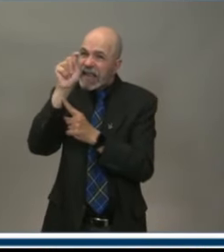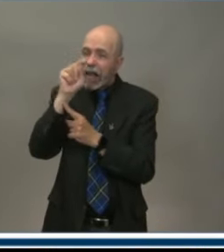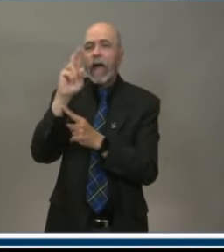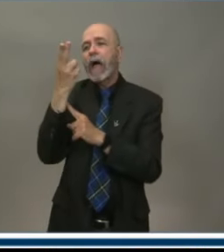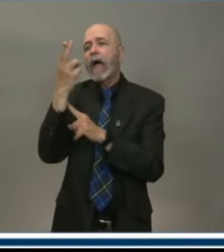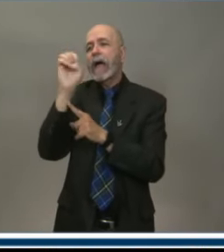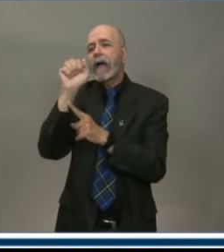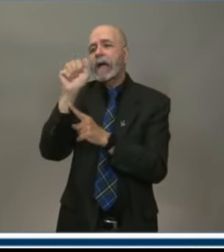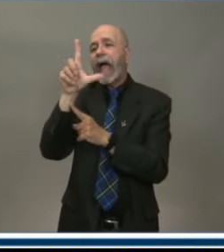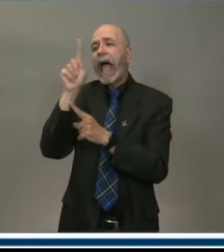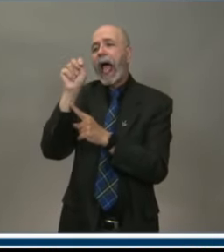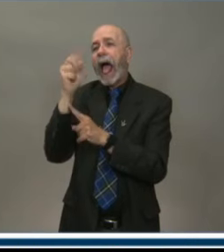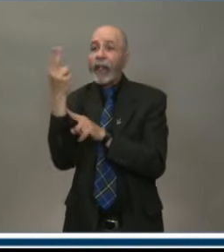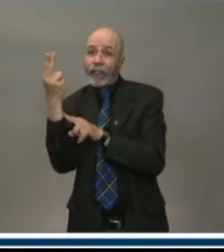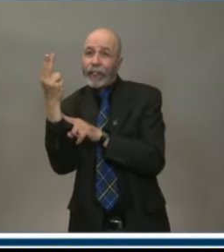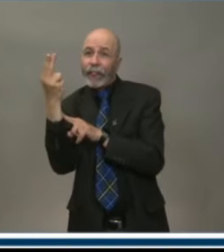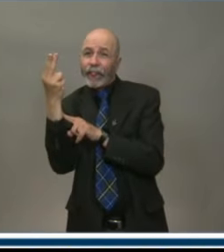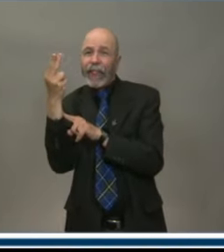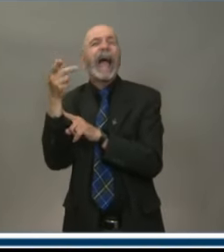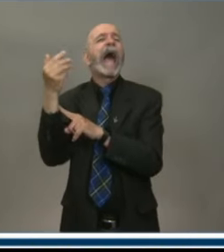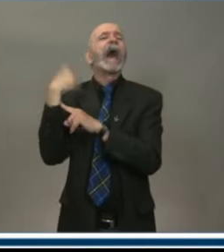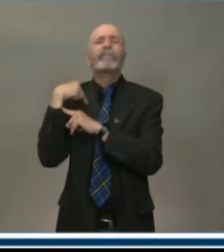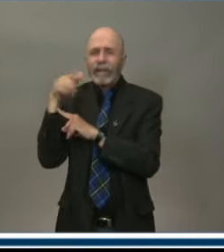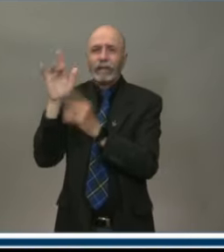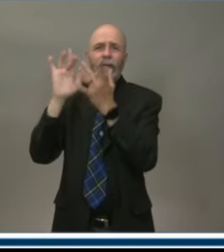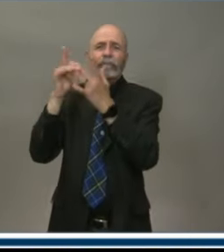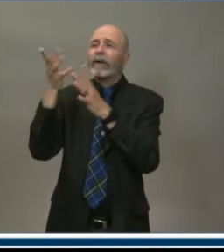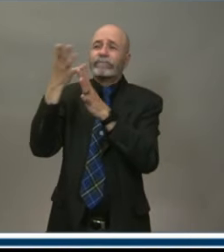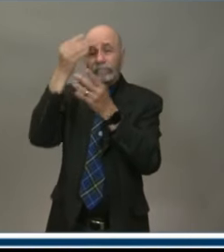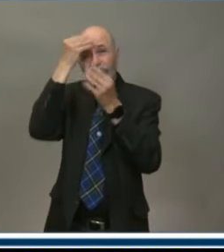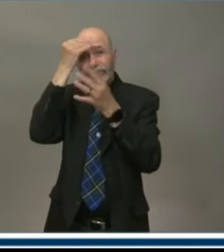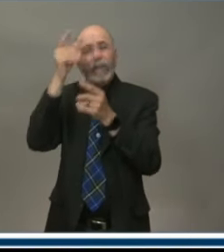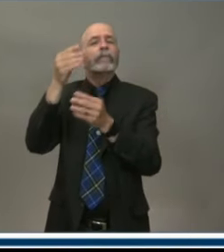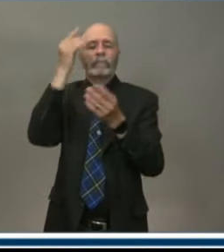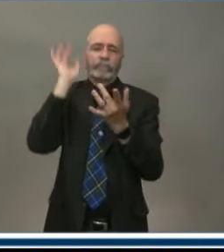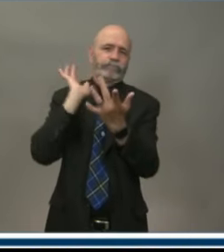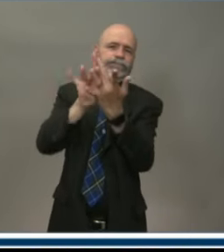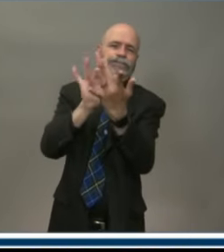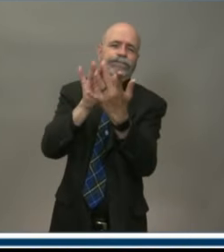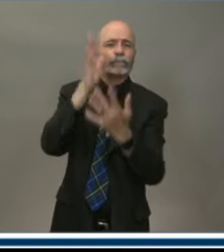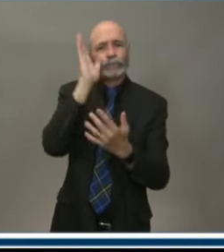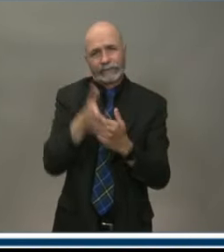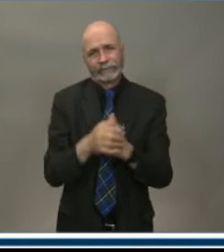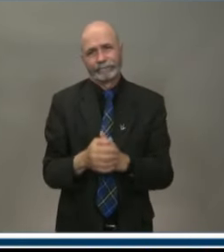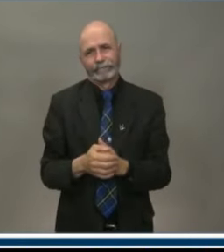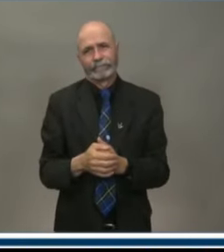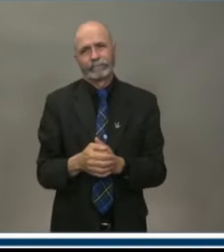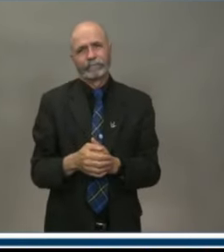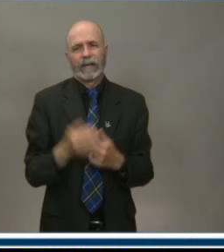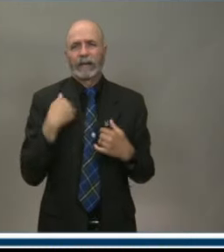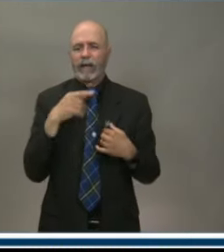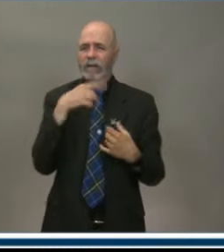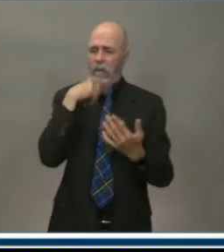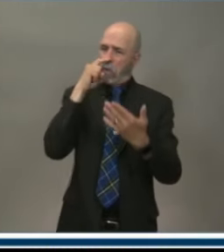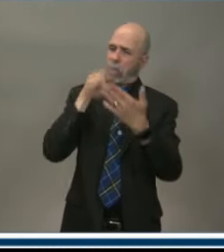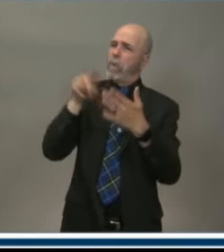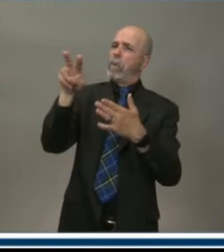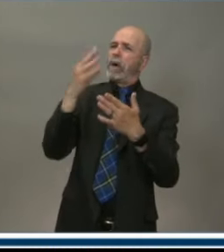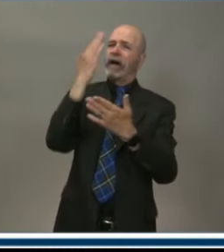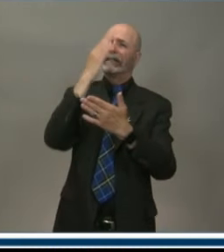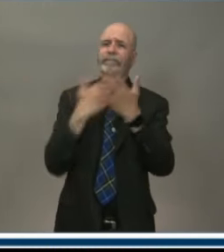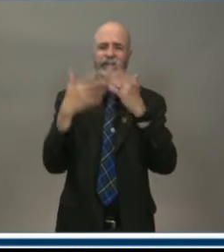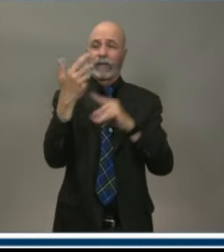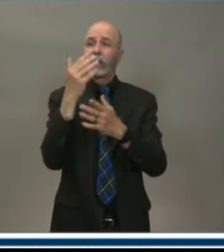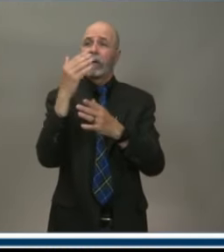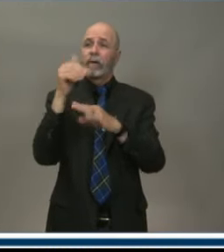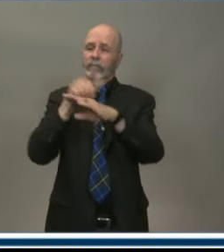resources. I want to end by mentioning something from a video that was sent to me a short video that was sent to me a